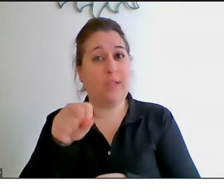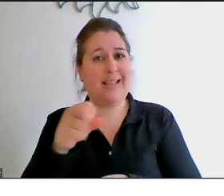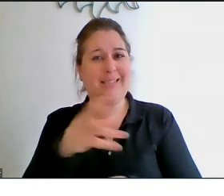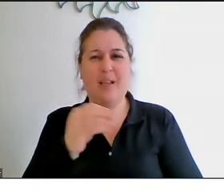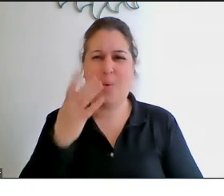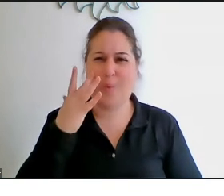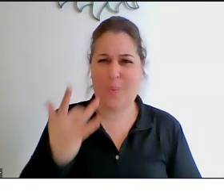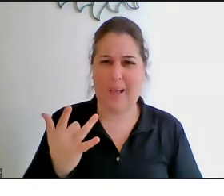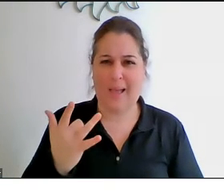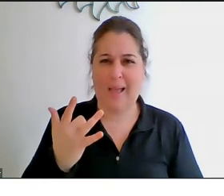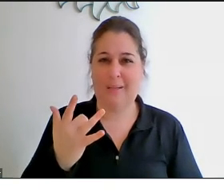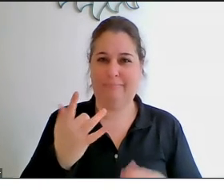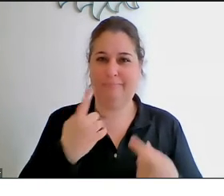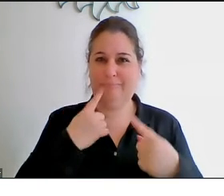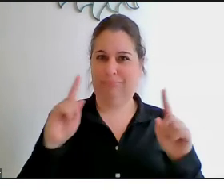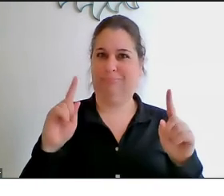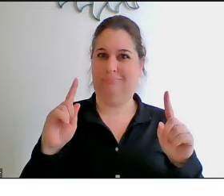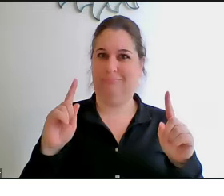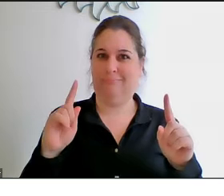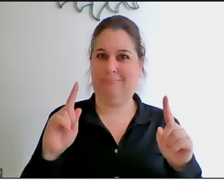work.